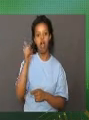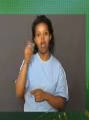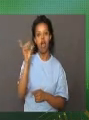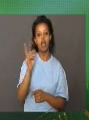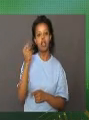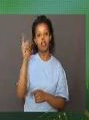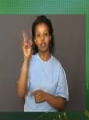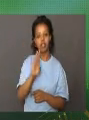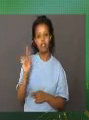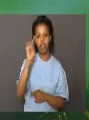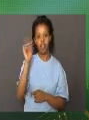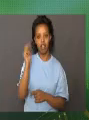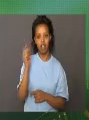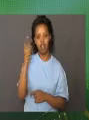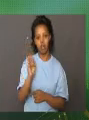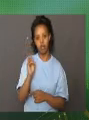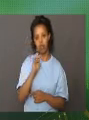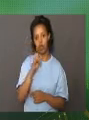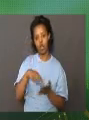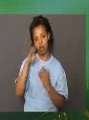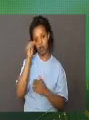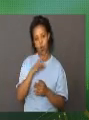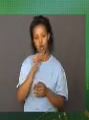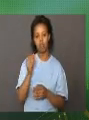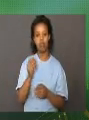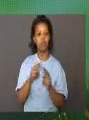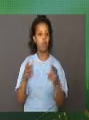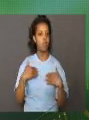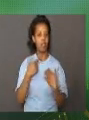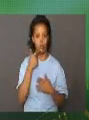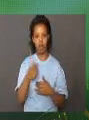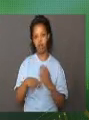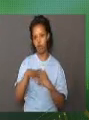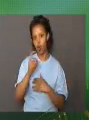method. I hope you found this lesson interesting.